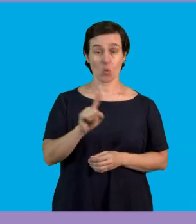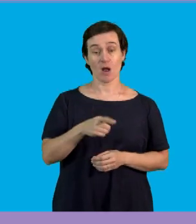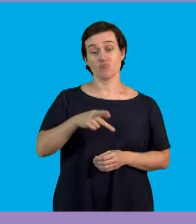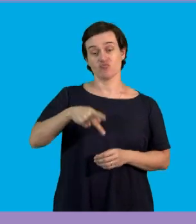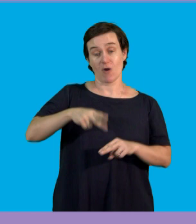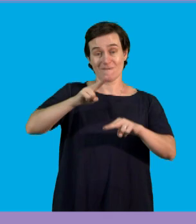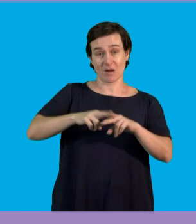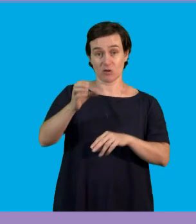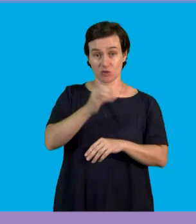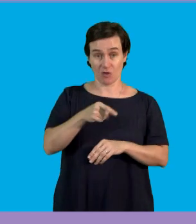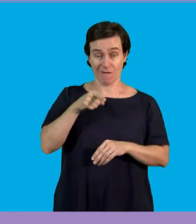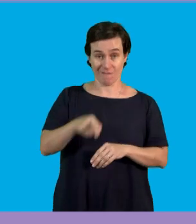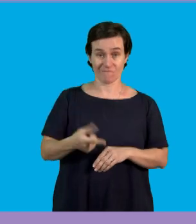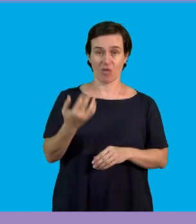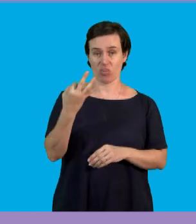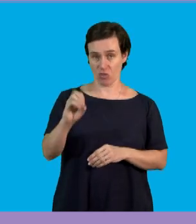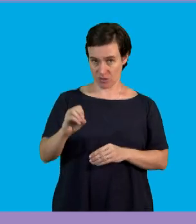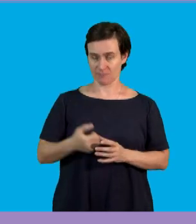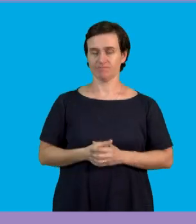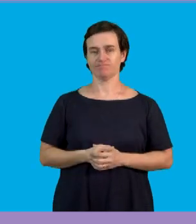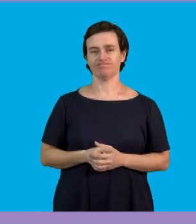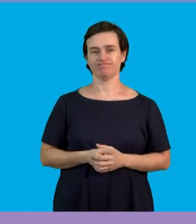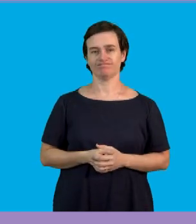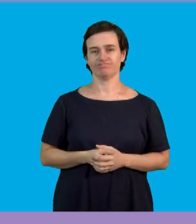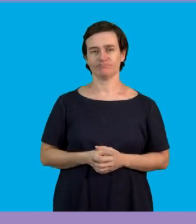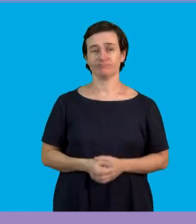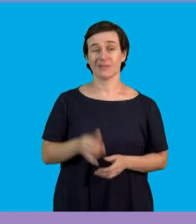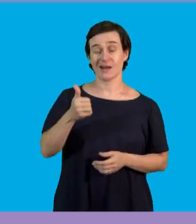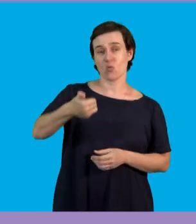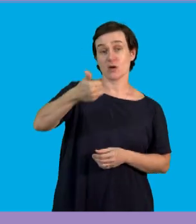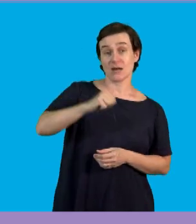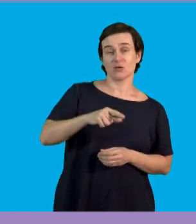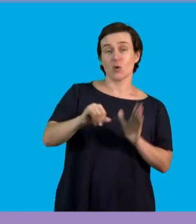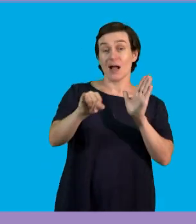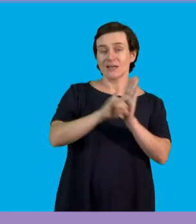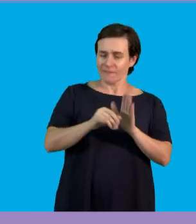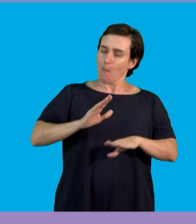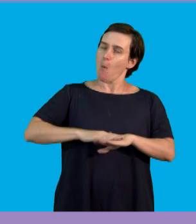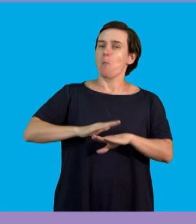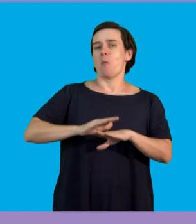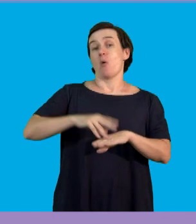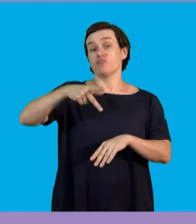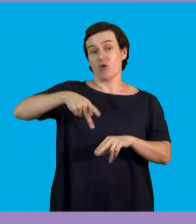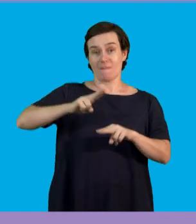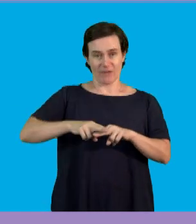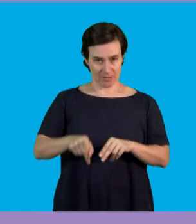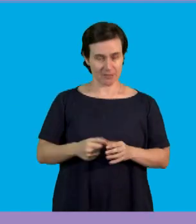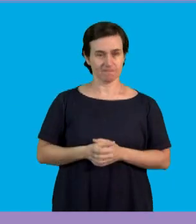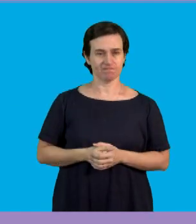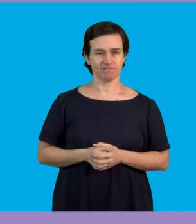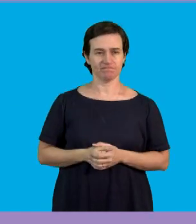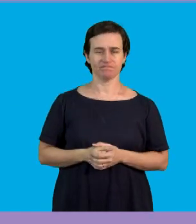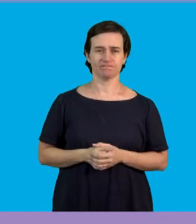those are the prime factors of 30. Let's move on to identifying more prime